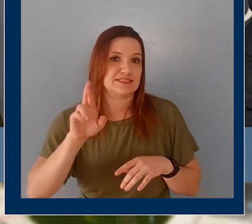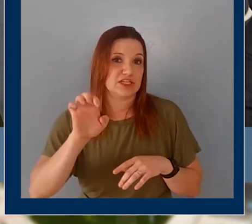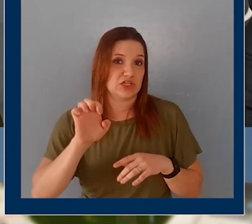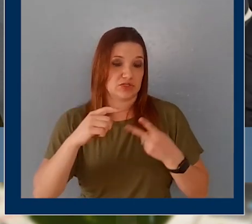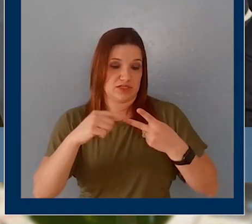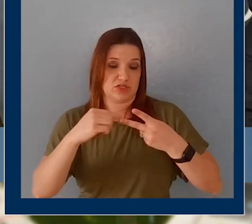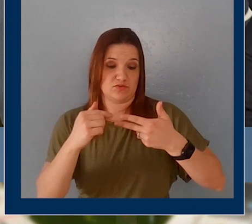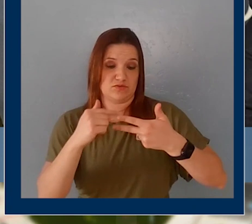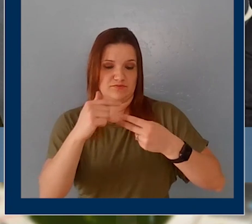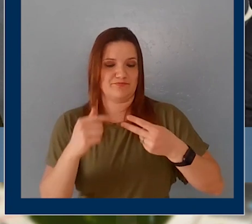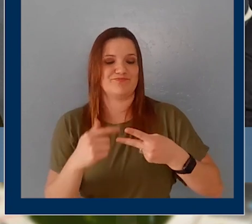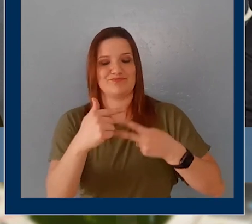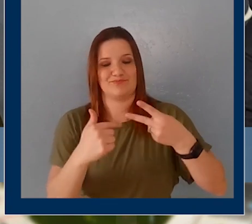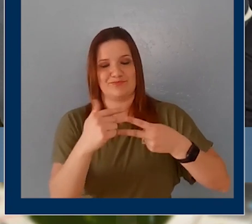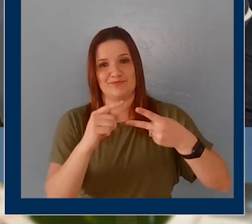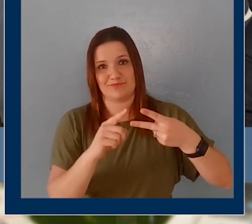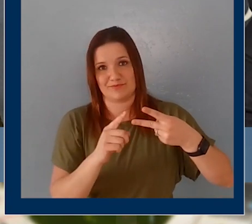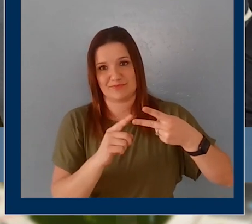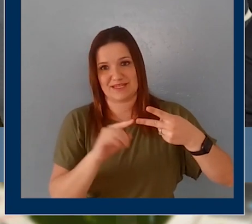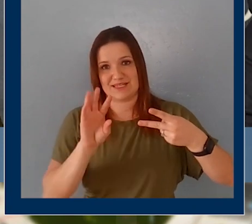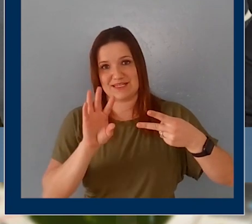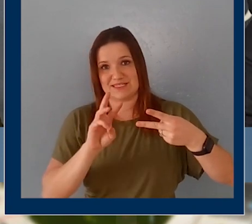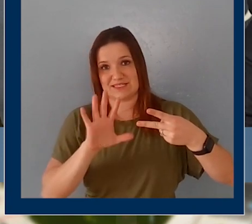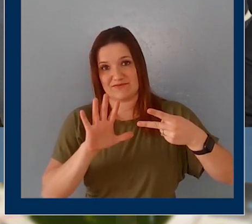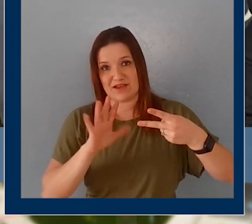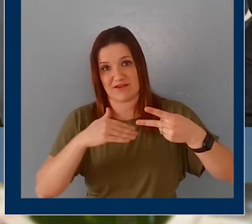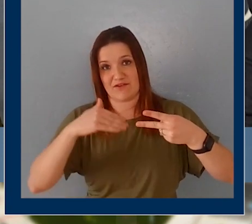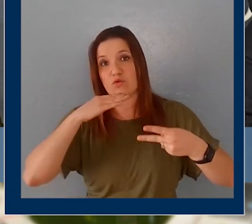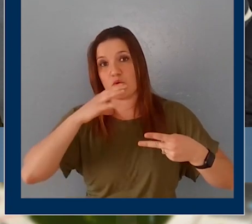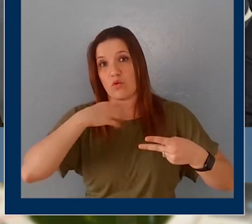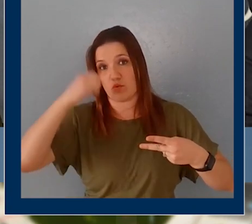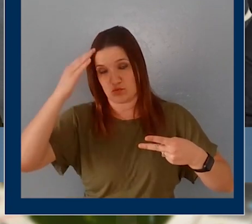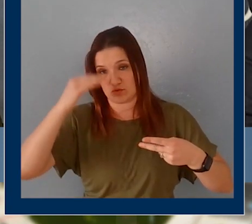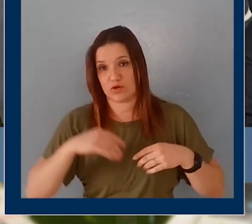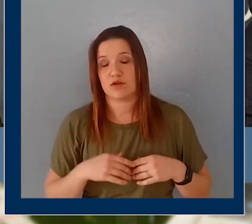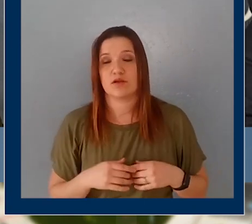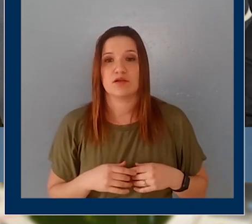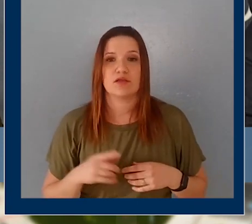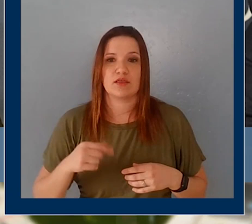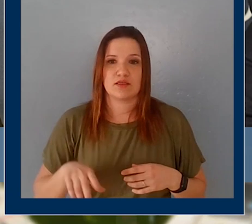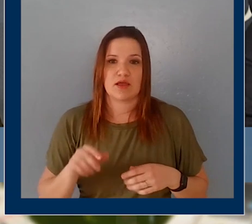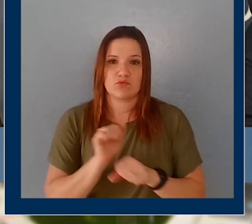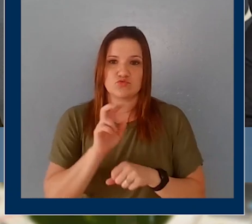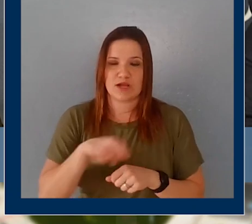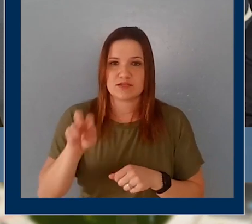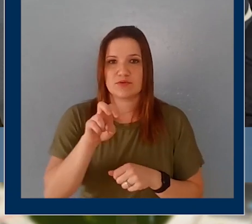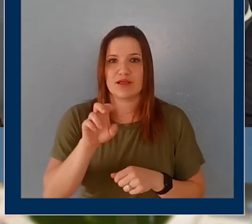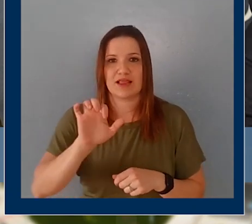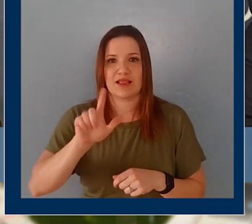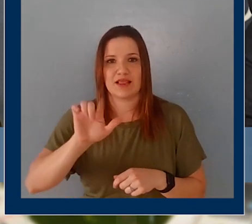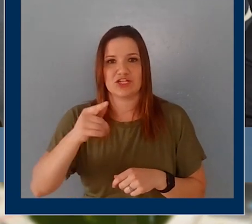65 and older. Those that work in transportation and logistics, industrial, commercial,